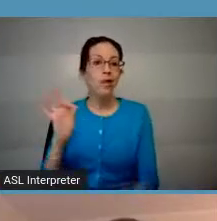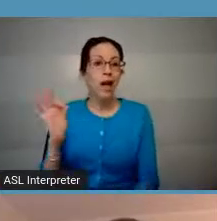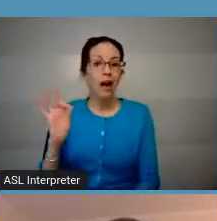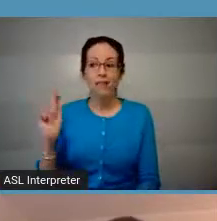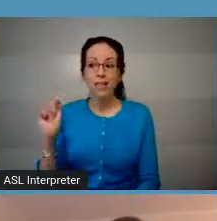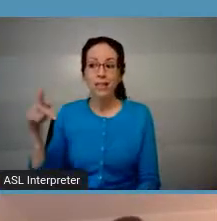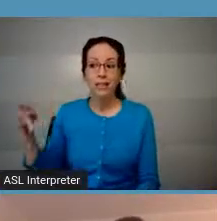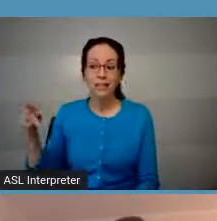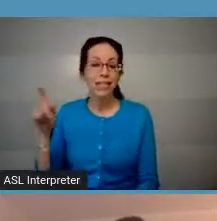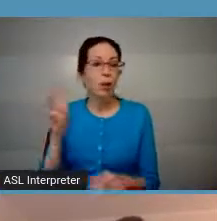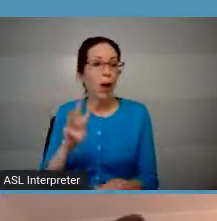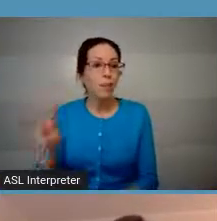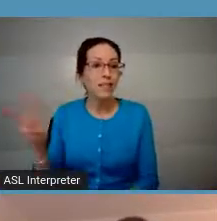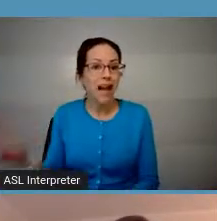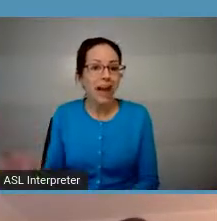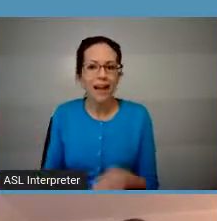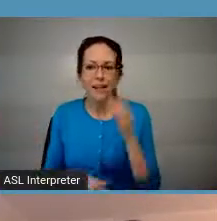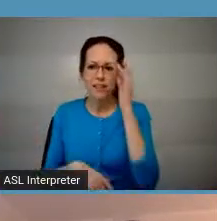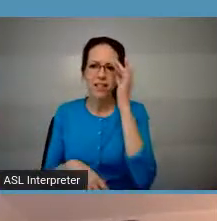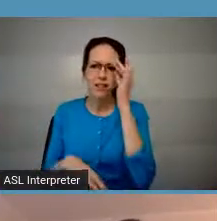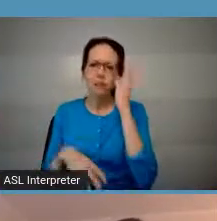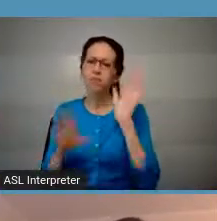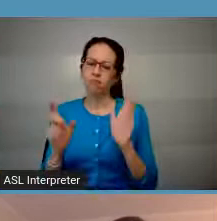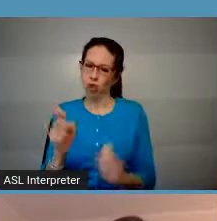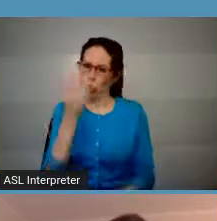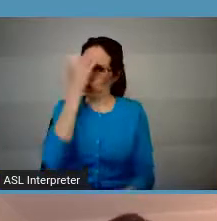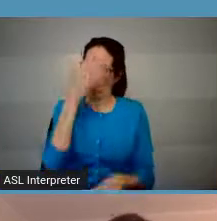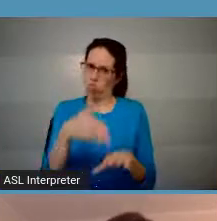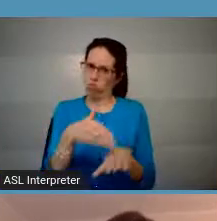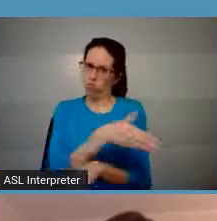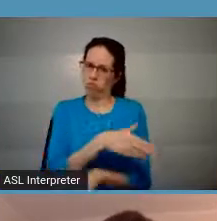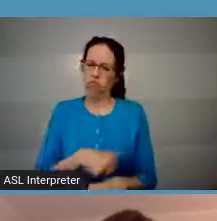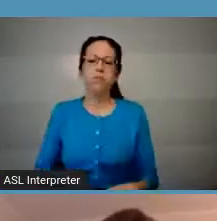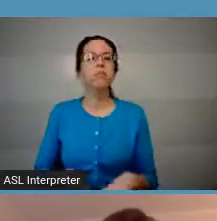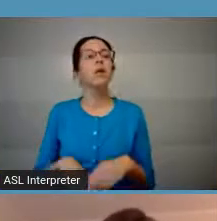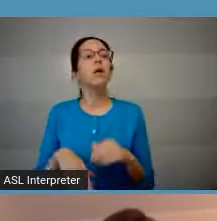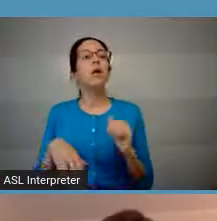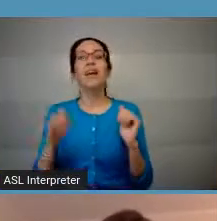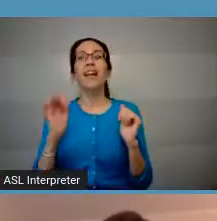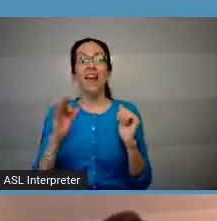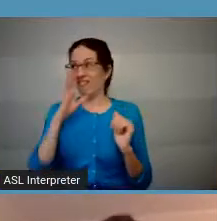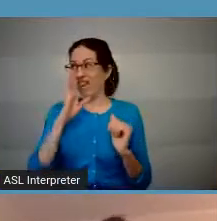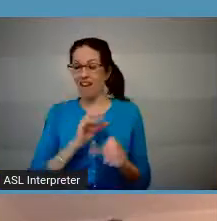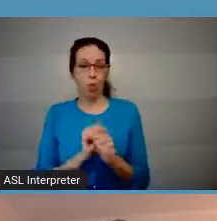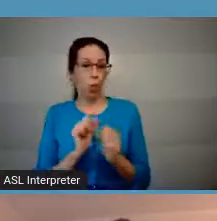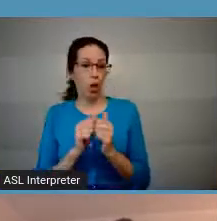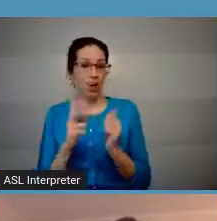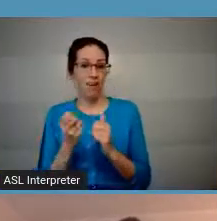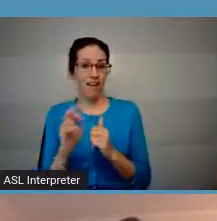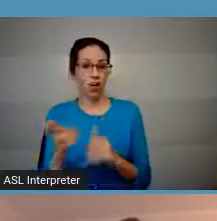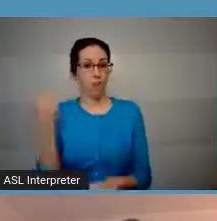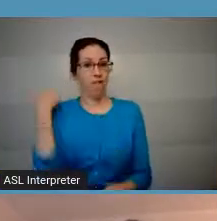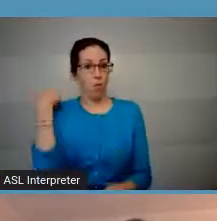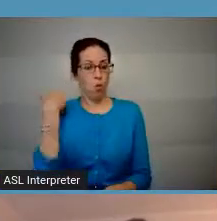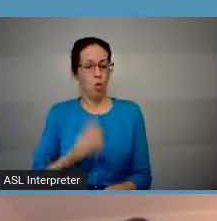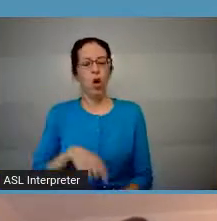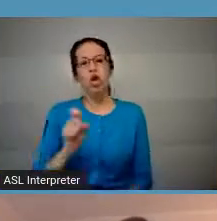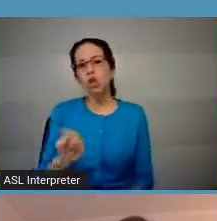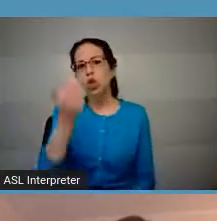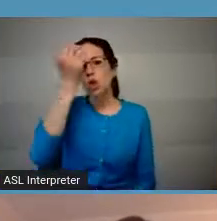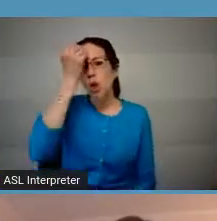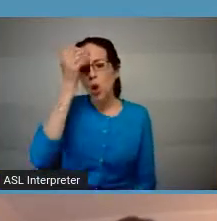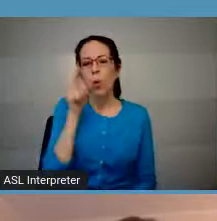site? Answer that in advance. One thing you might not know if you've never worked with a vendor is that you have a